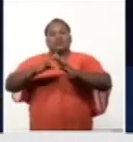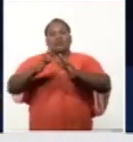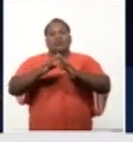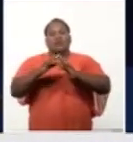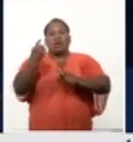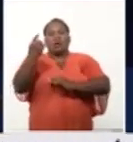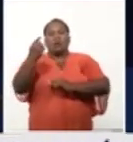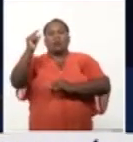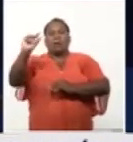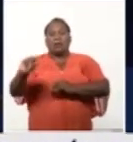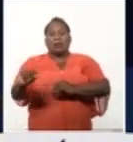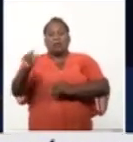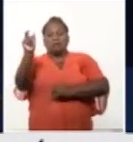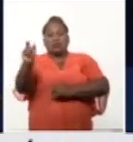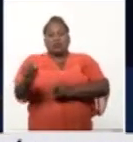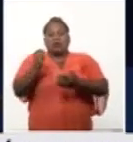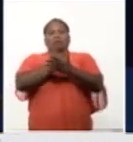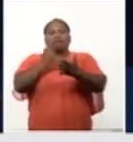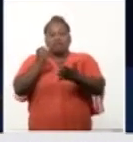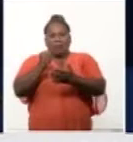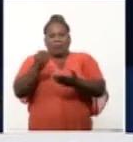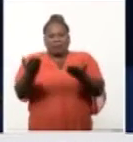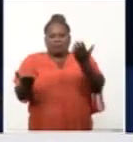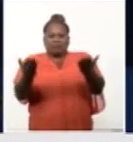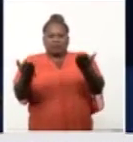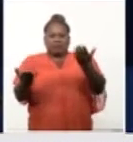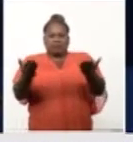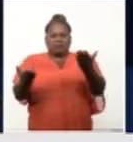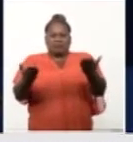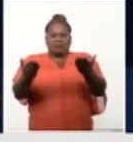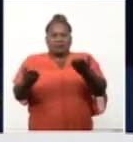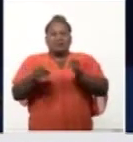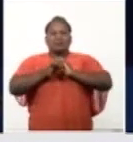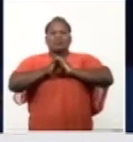discharges, 1 less than the number of confirmed cases.